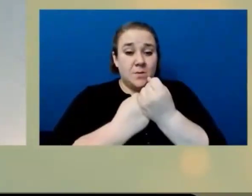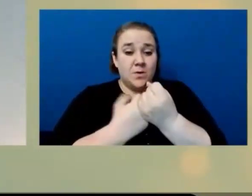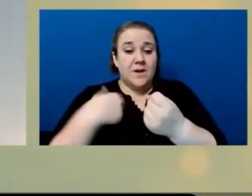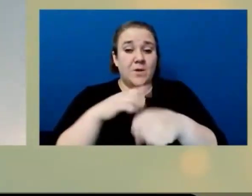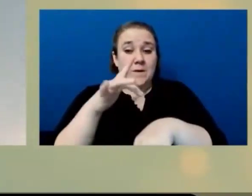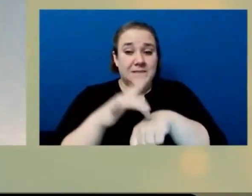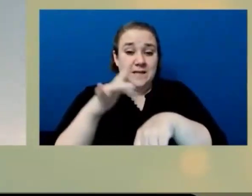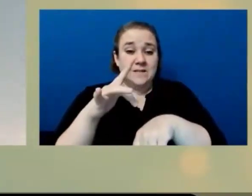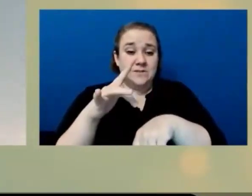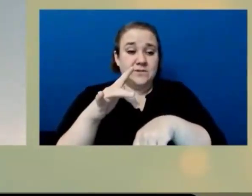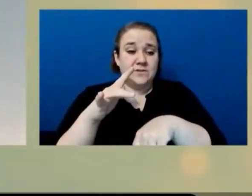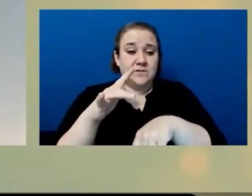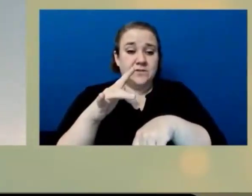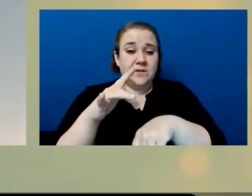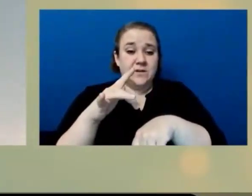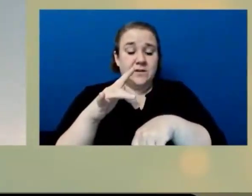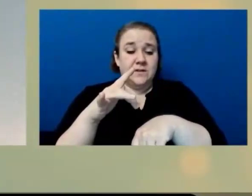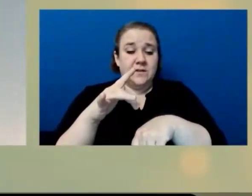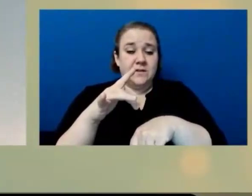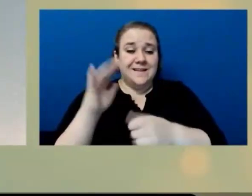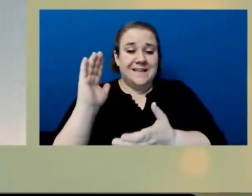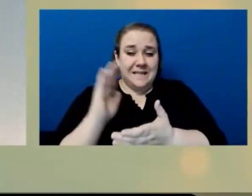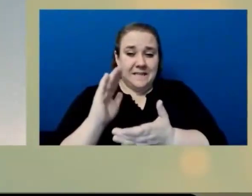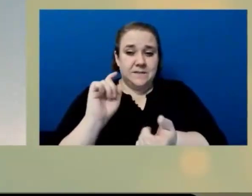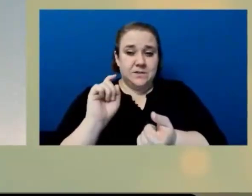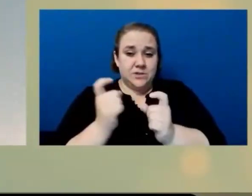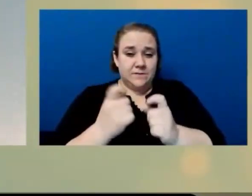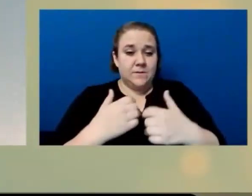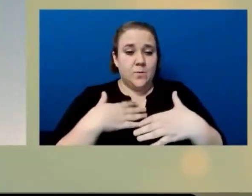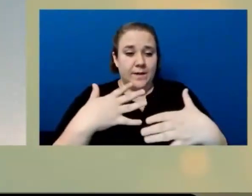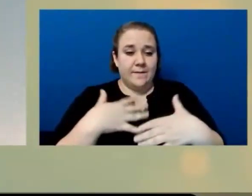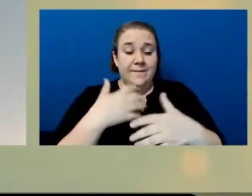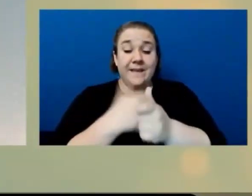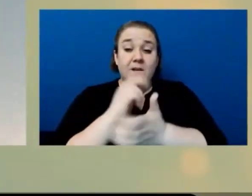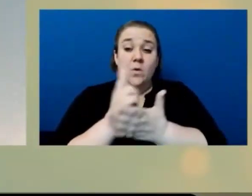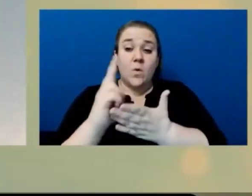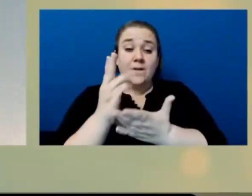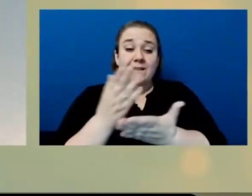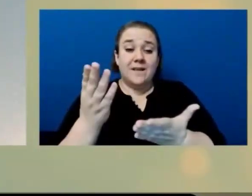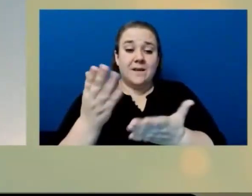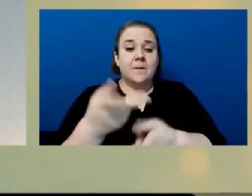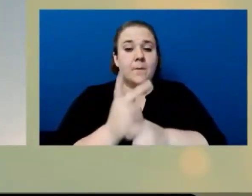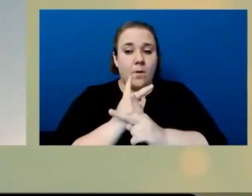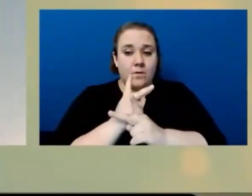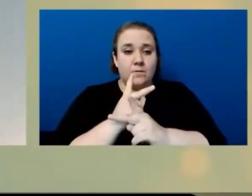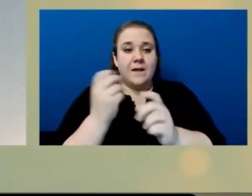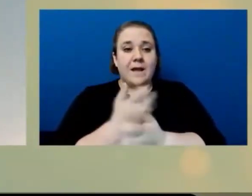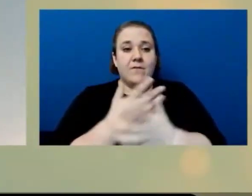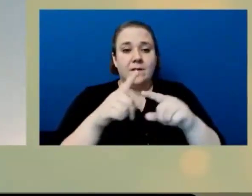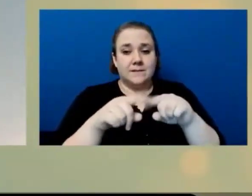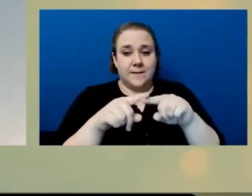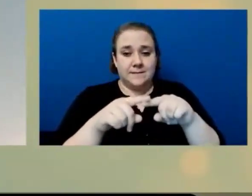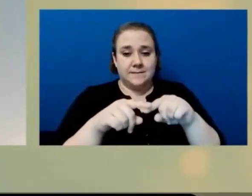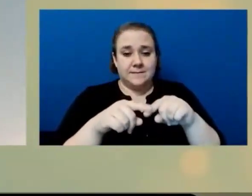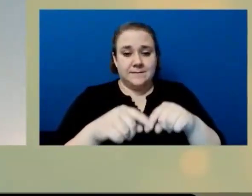Our interdependence sustains us. And because it sustains us, it also makes us so vulnerable to